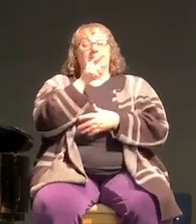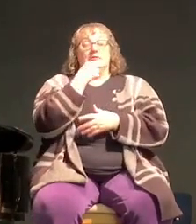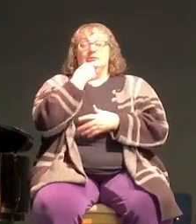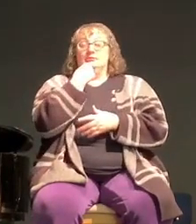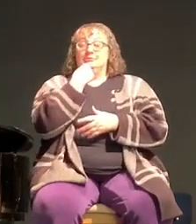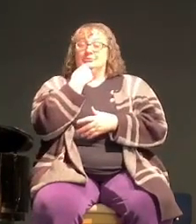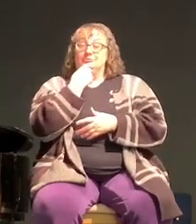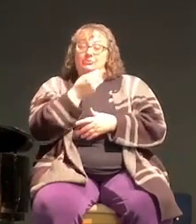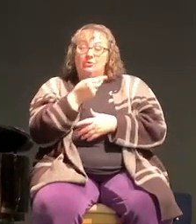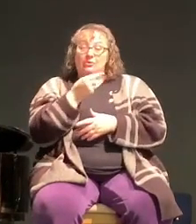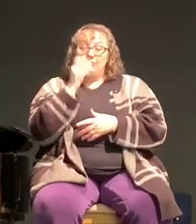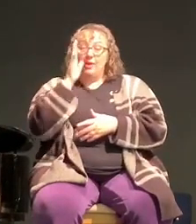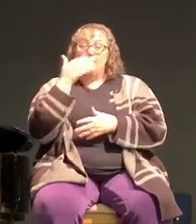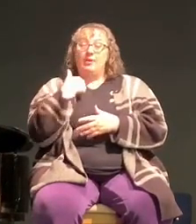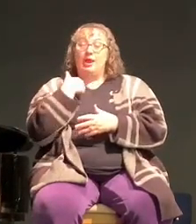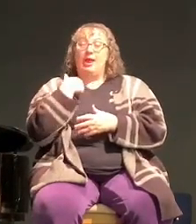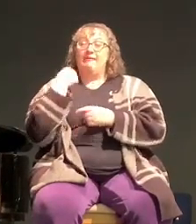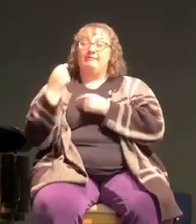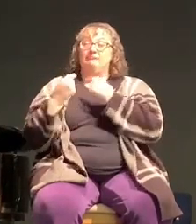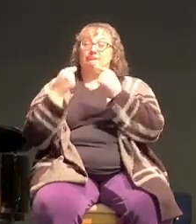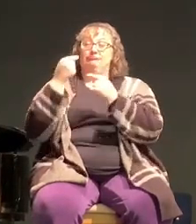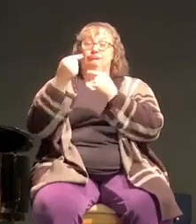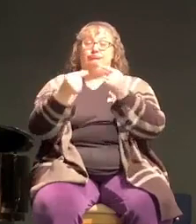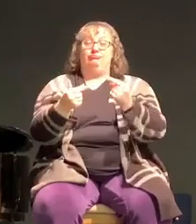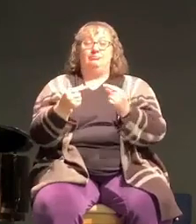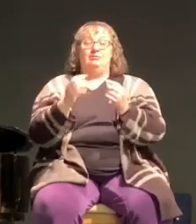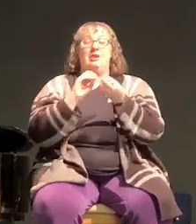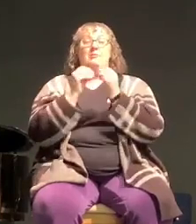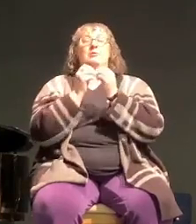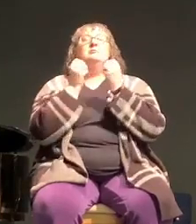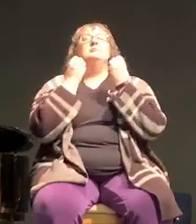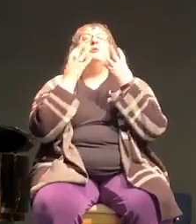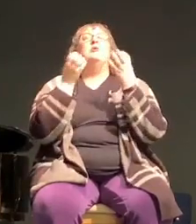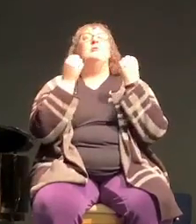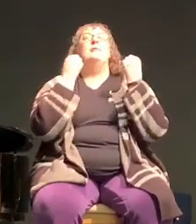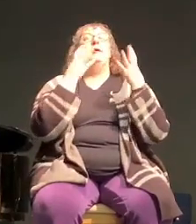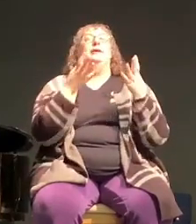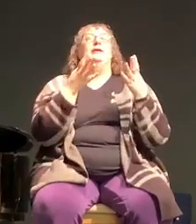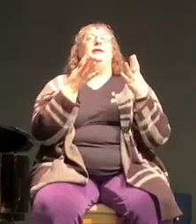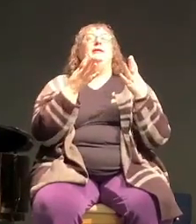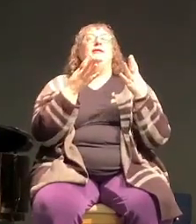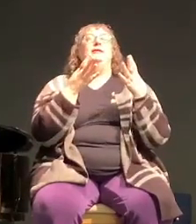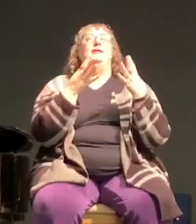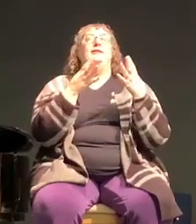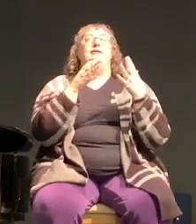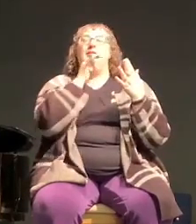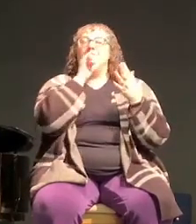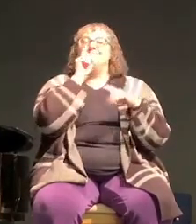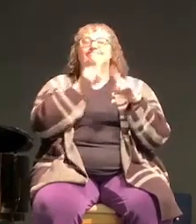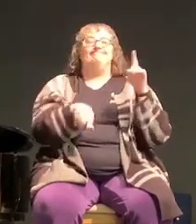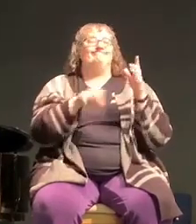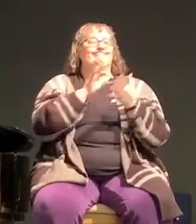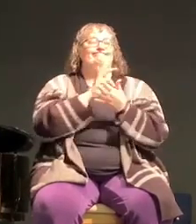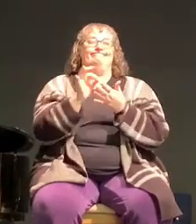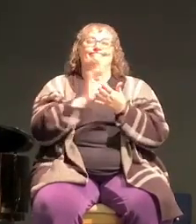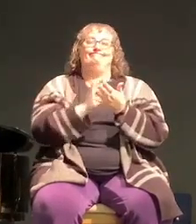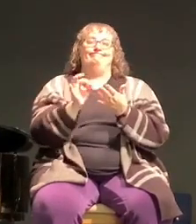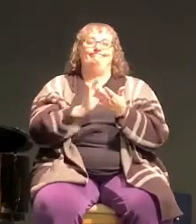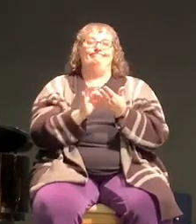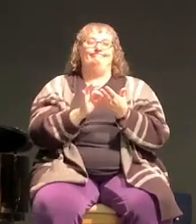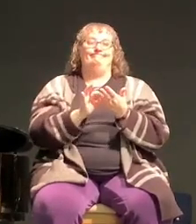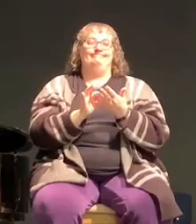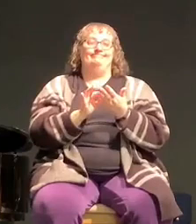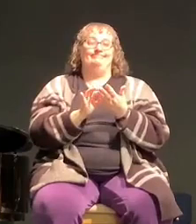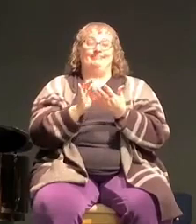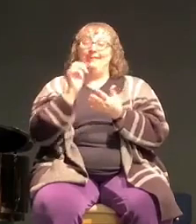told they would have descendants that numbered so many that they would be uncountable. But the